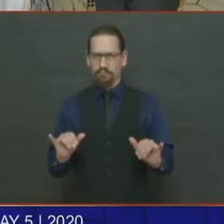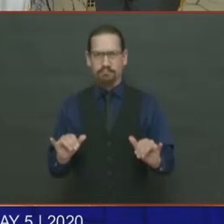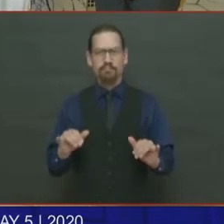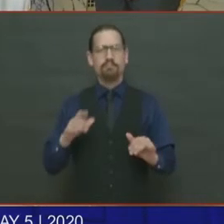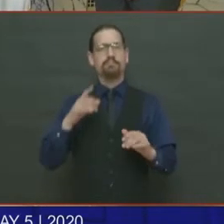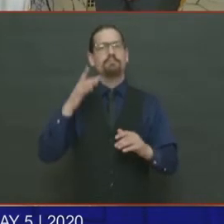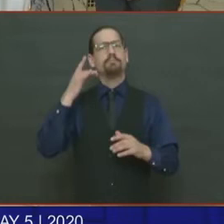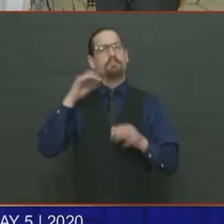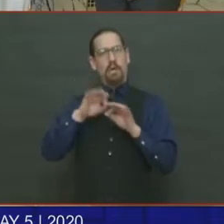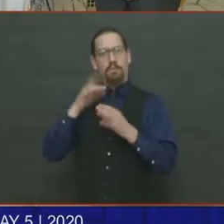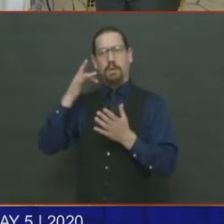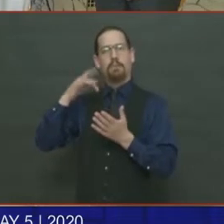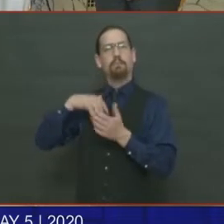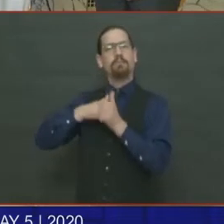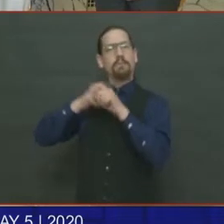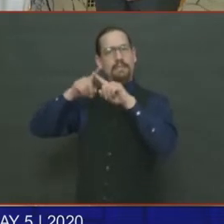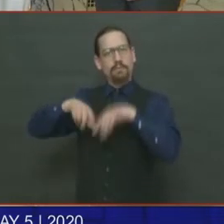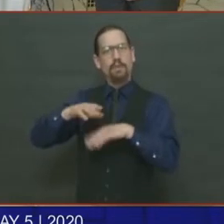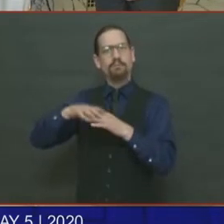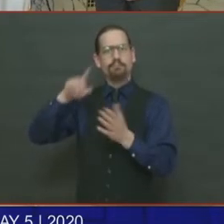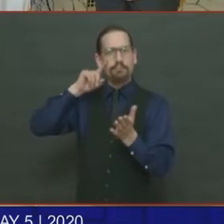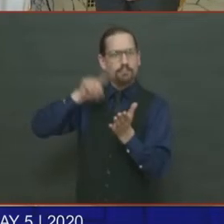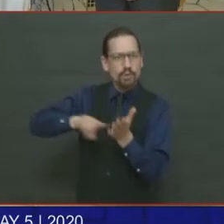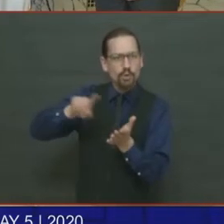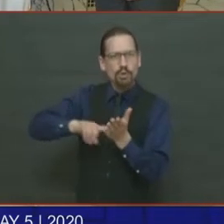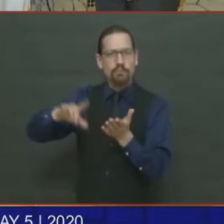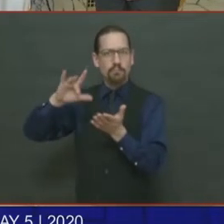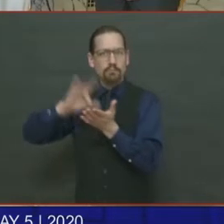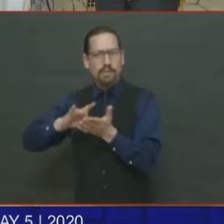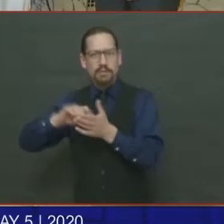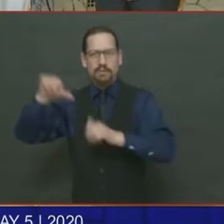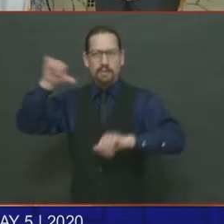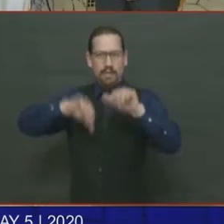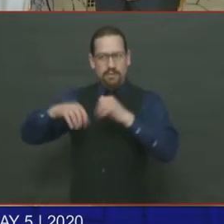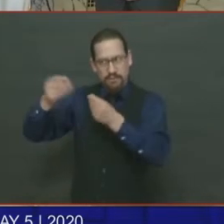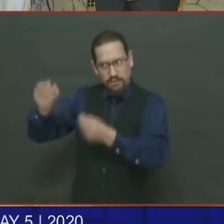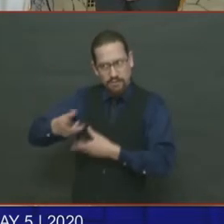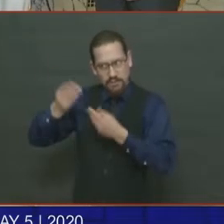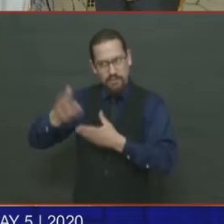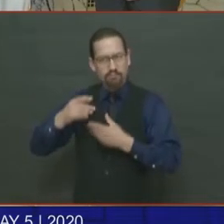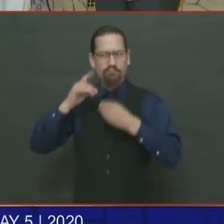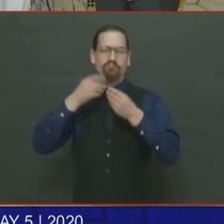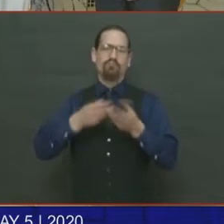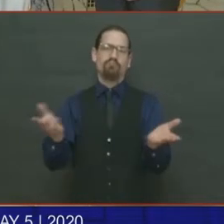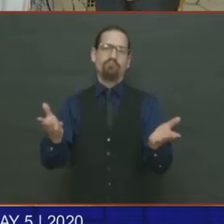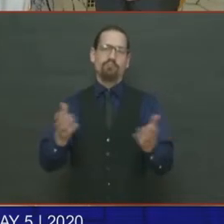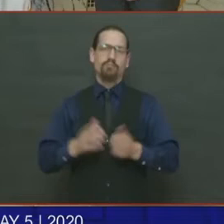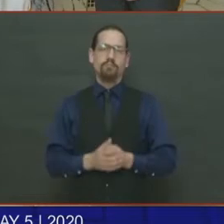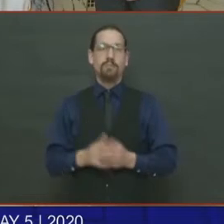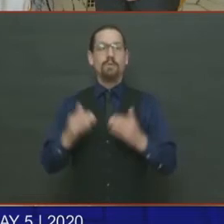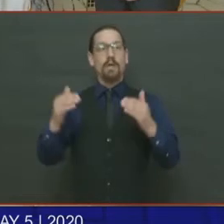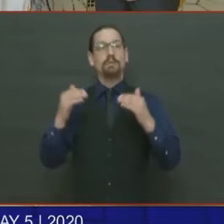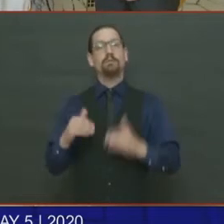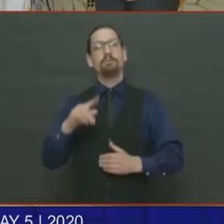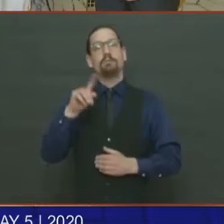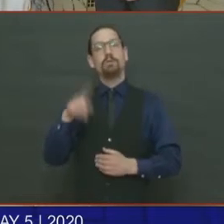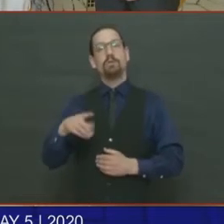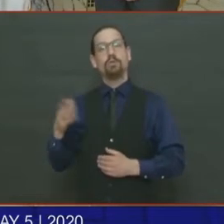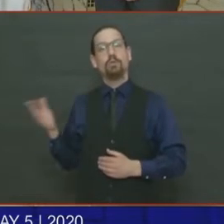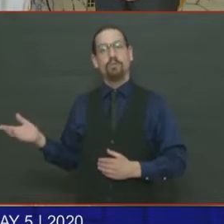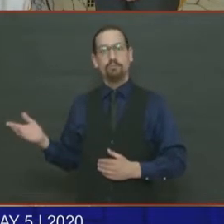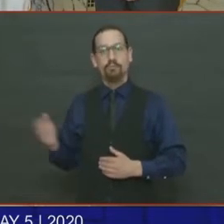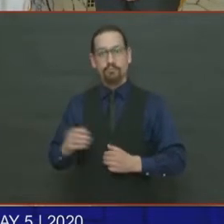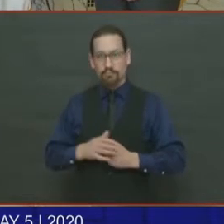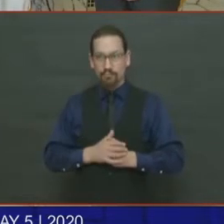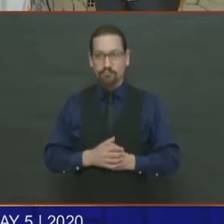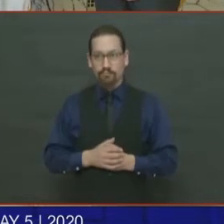Bruce Newberry from WADK in Newport asks, what standards of cleaning or sanitizing are you considering for restaurants so they can